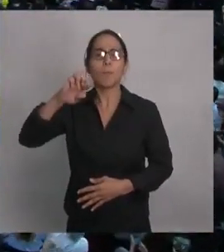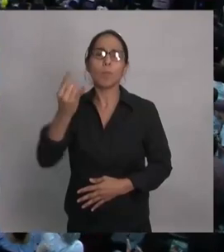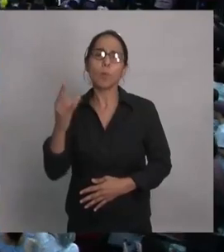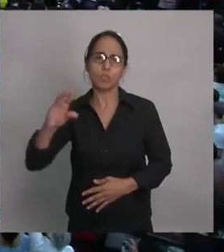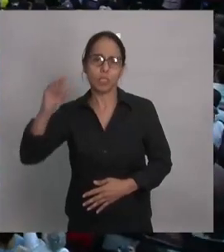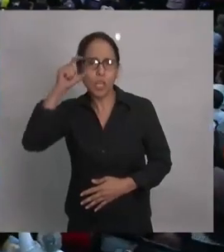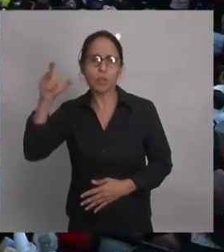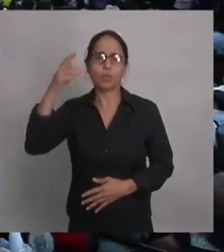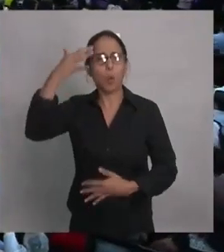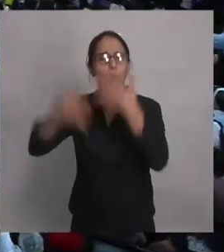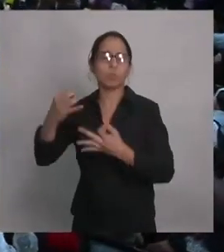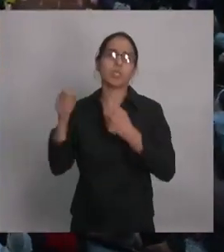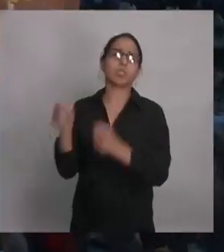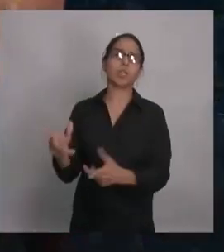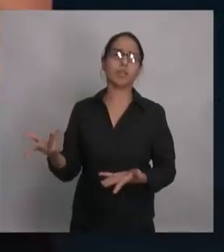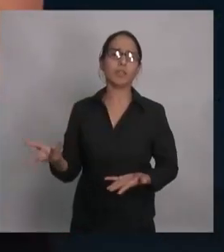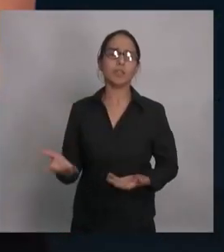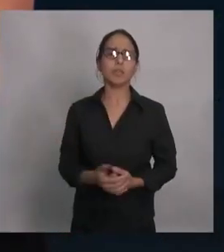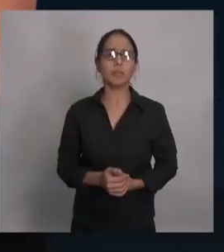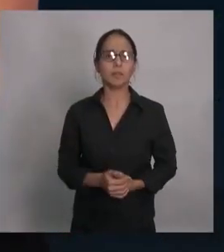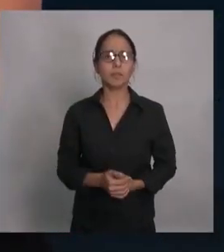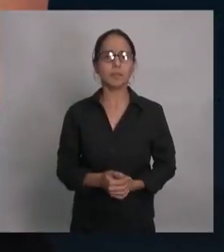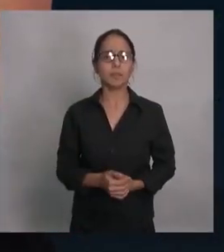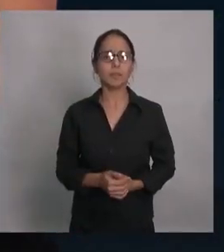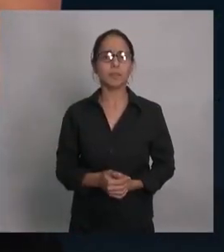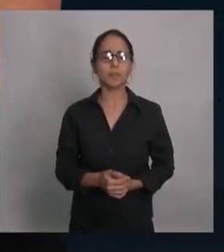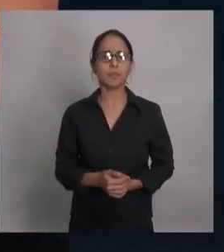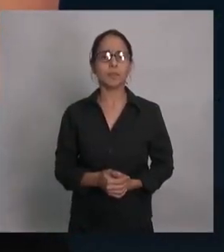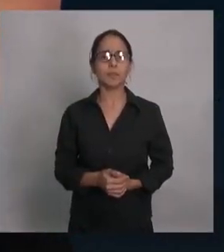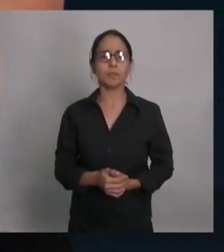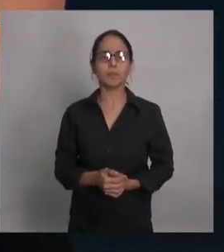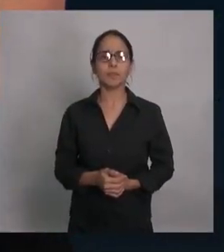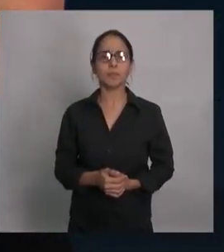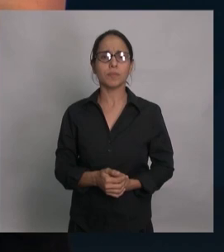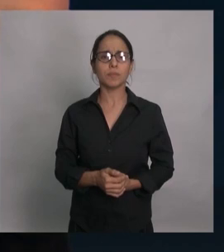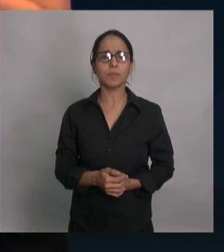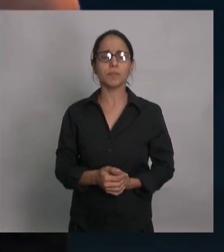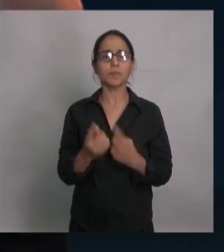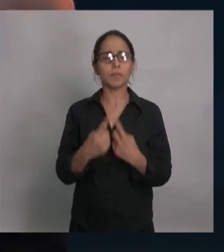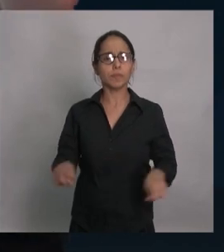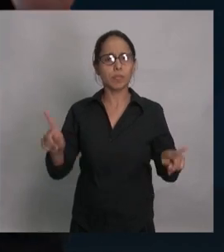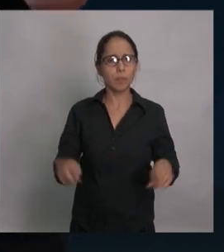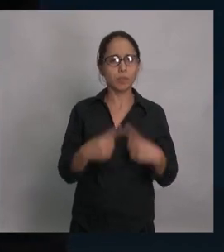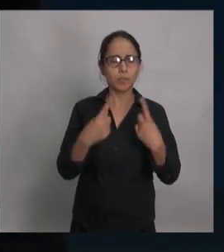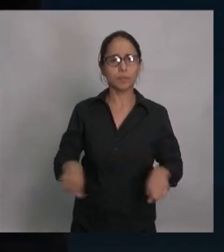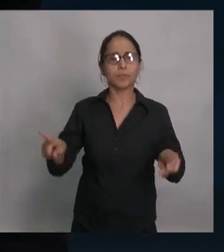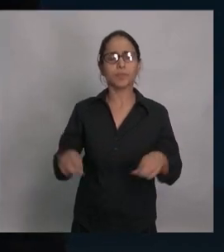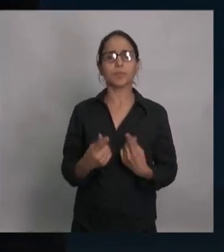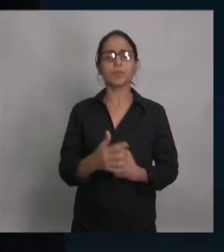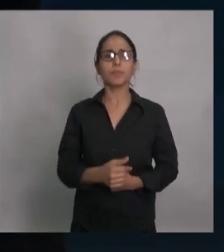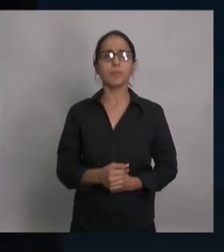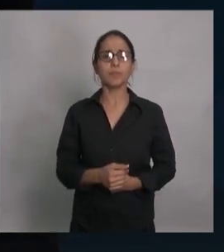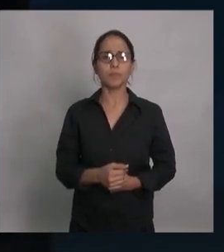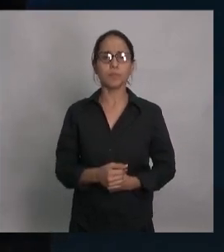¡Libera a El Mapuche por luchar! ¡Libera a El Mapuche por